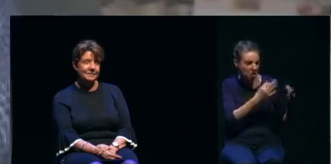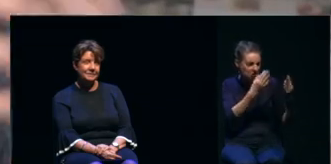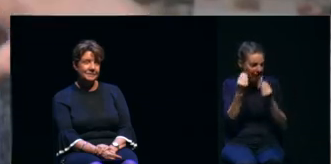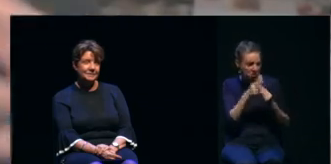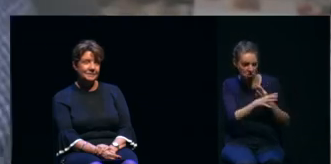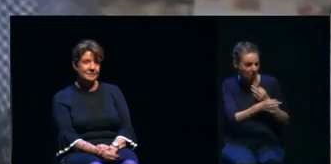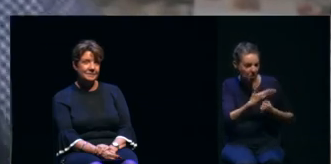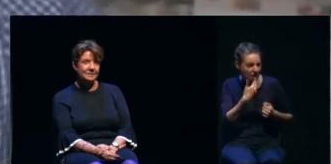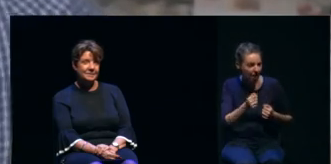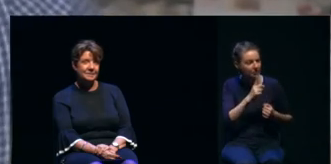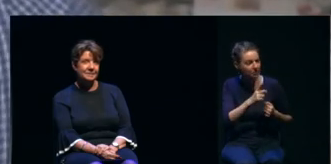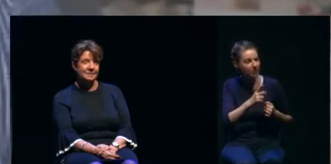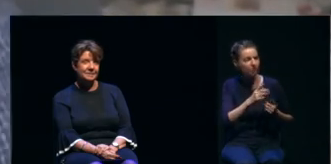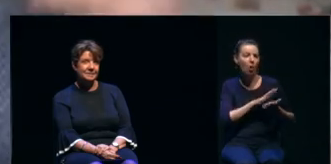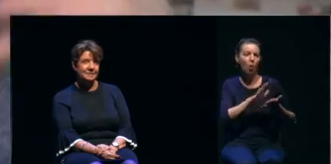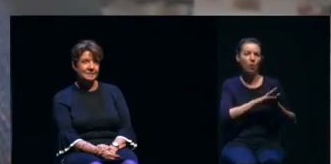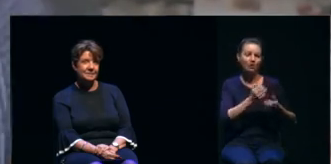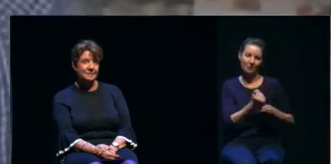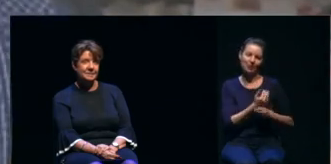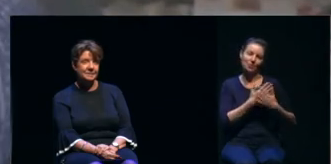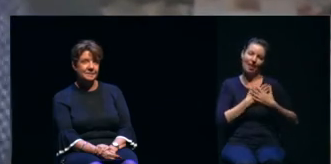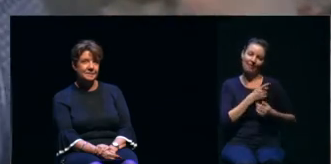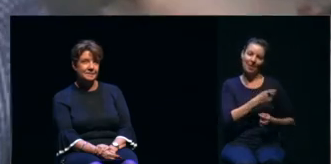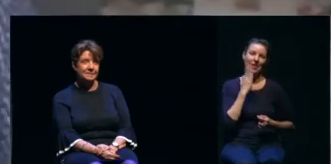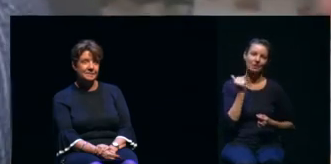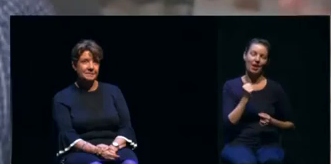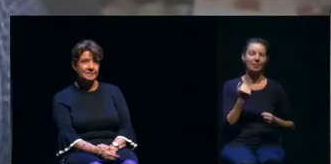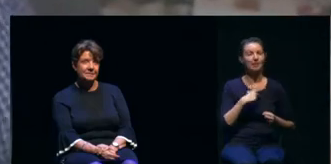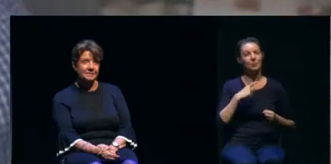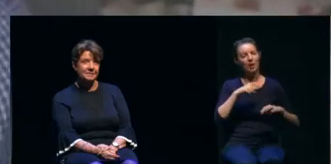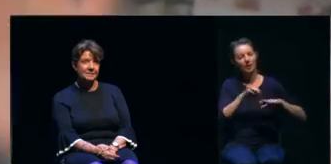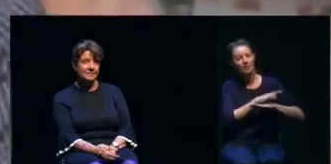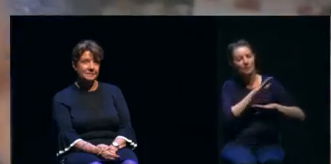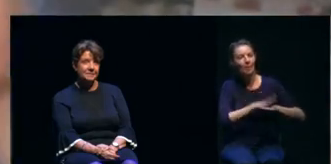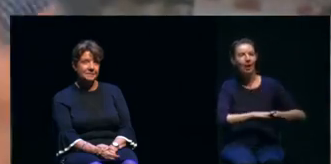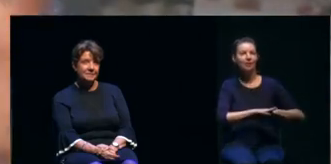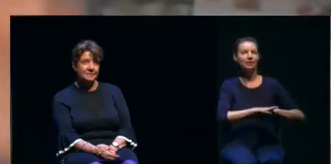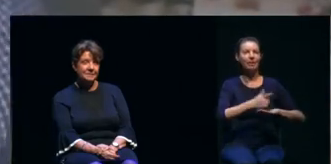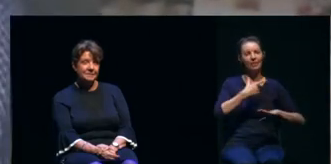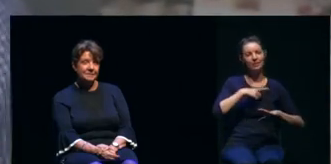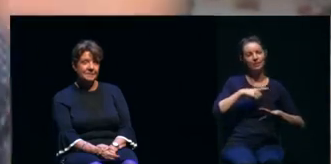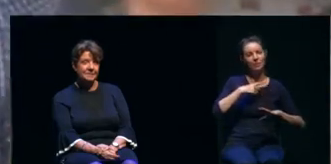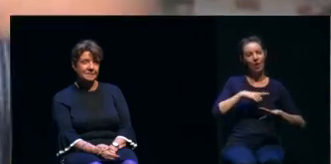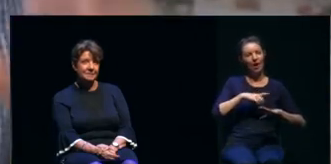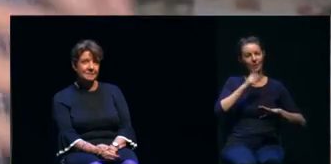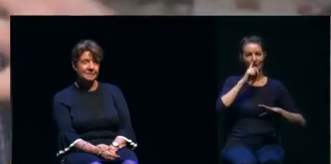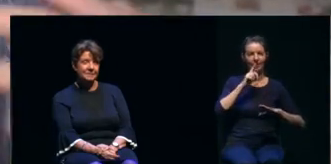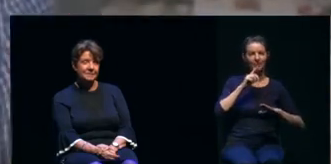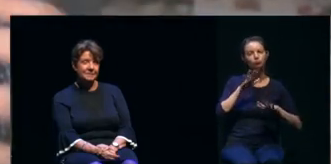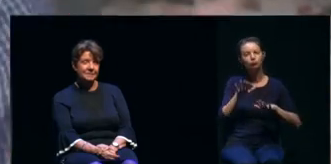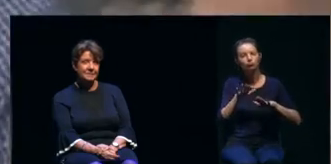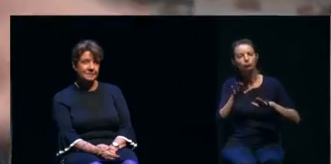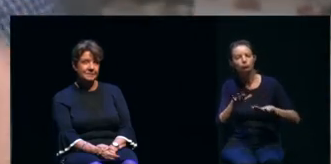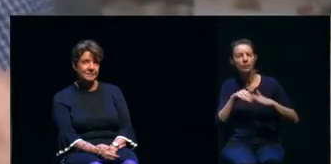face it. The estrogen makes you love them anyway. The estrogen makes you get married. The estrogen makes you the mollifier in work situations. You know, kind